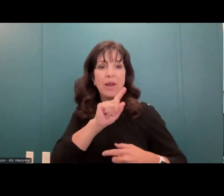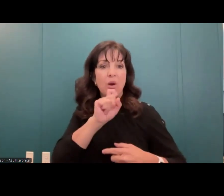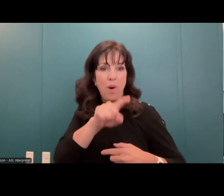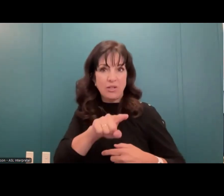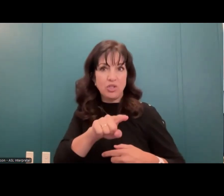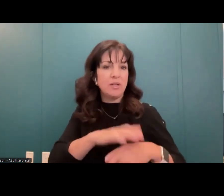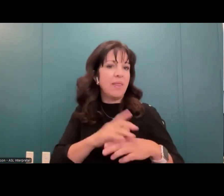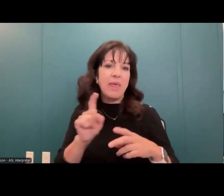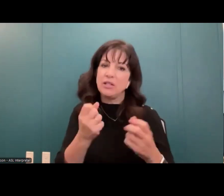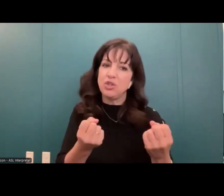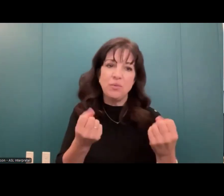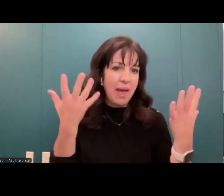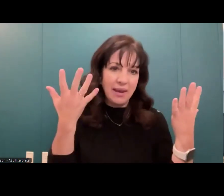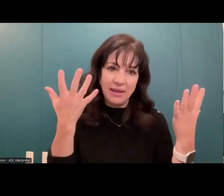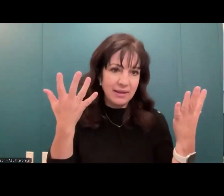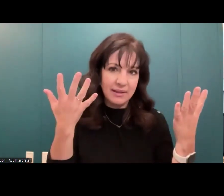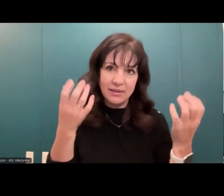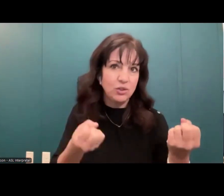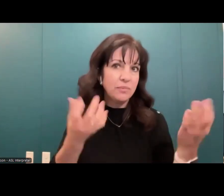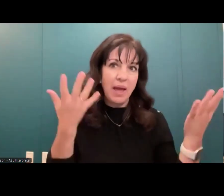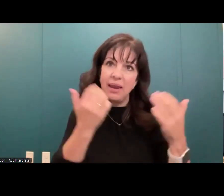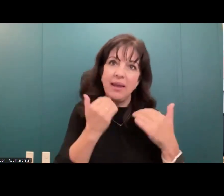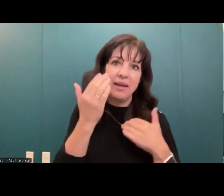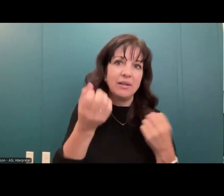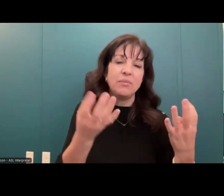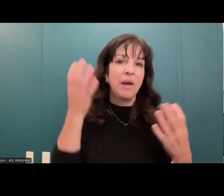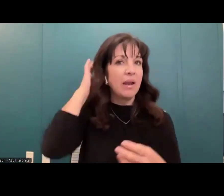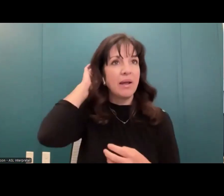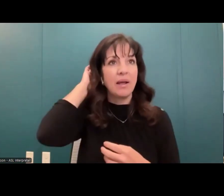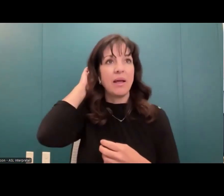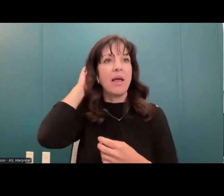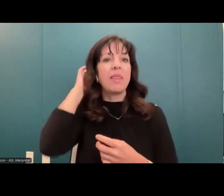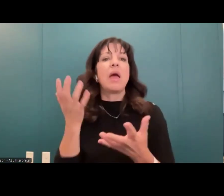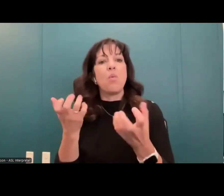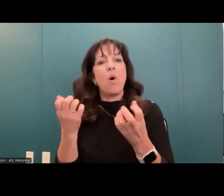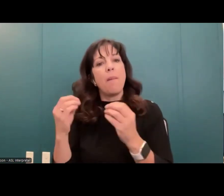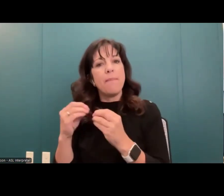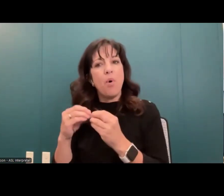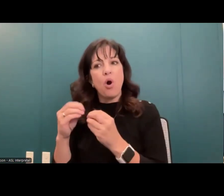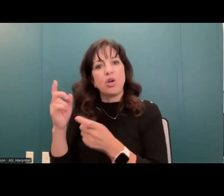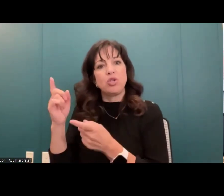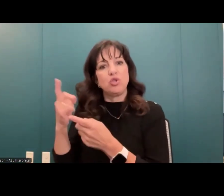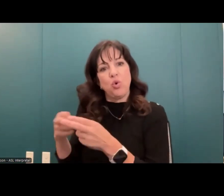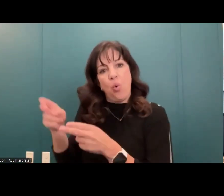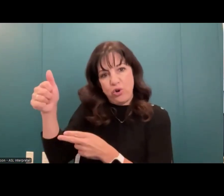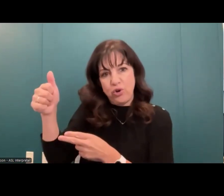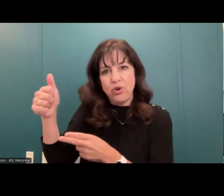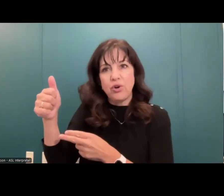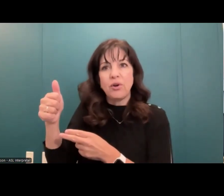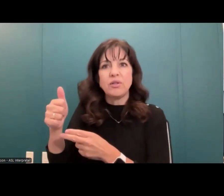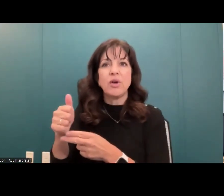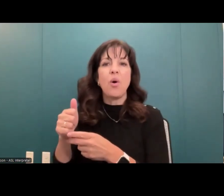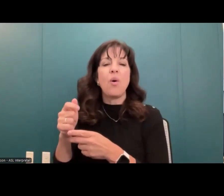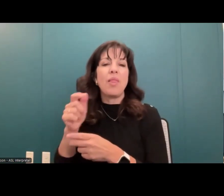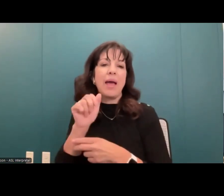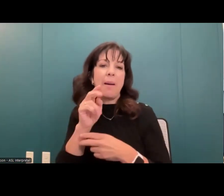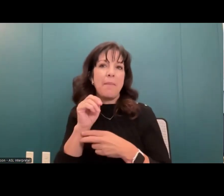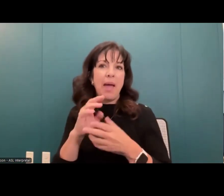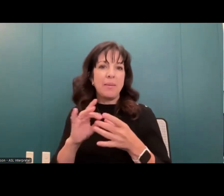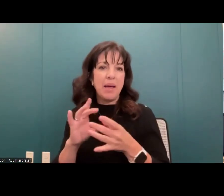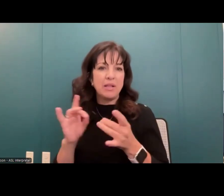many, 20 questions. So they wanted to get one that was even shorter. So like Amanda was saying, they really